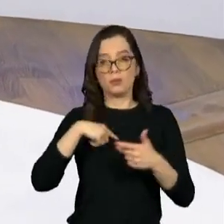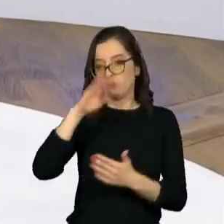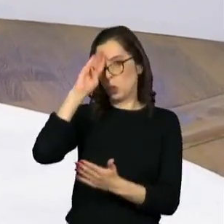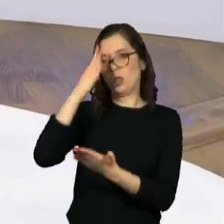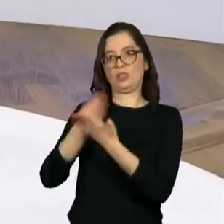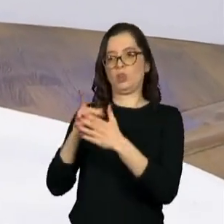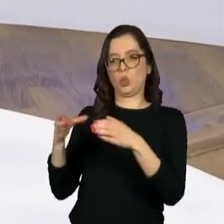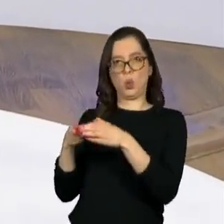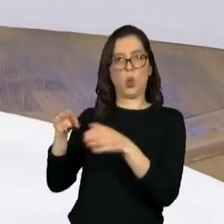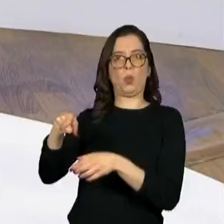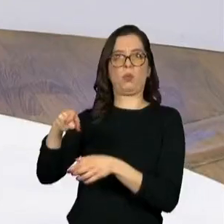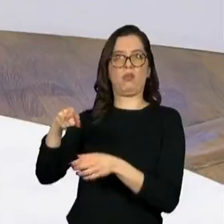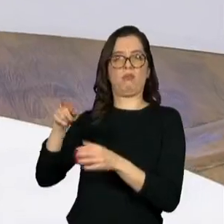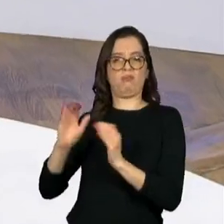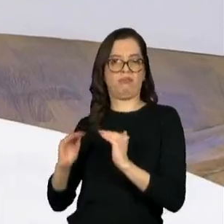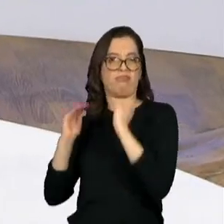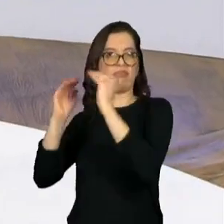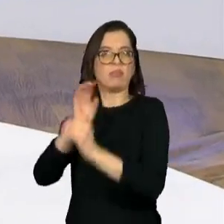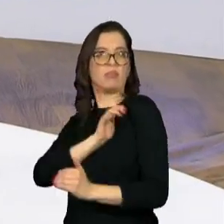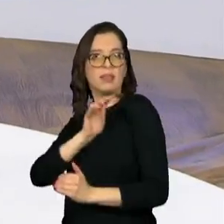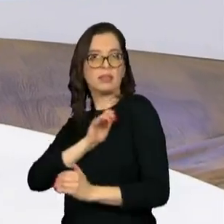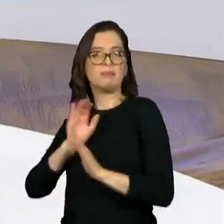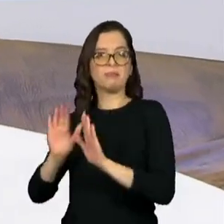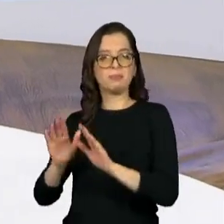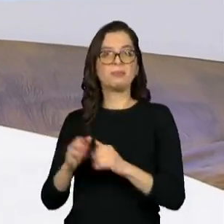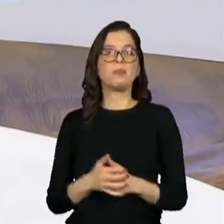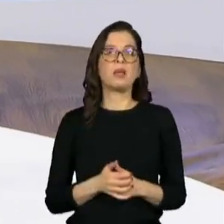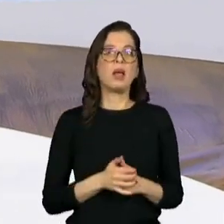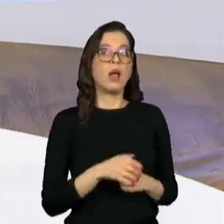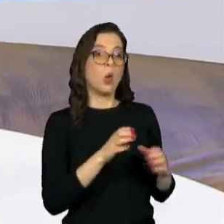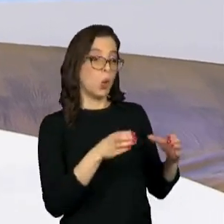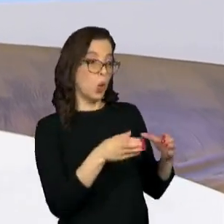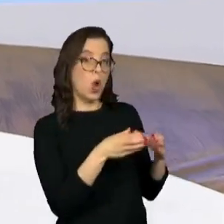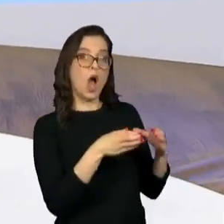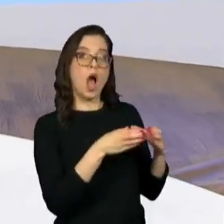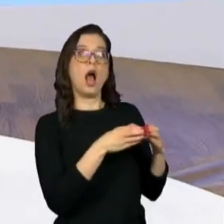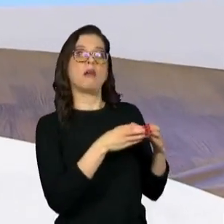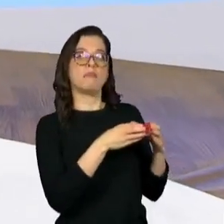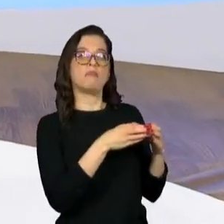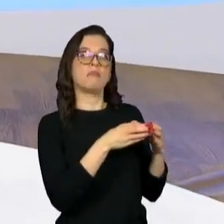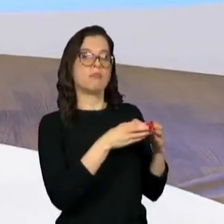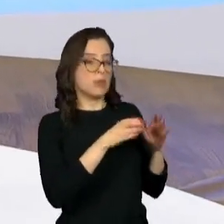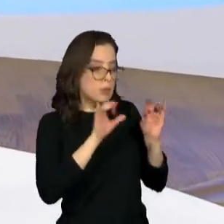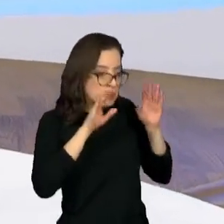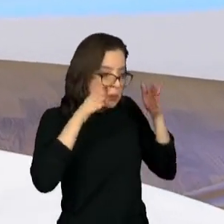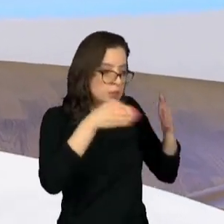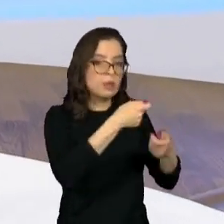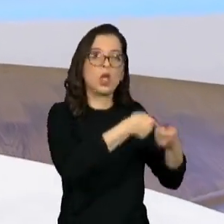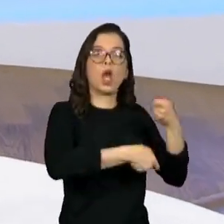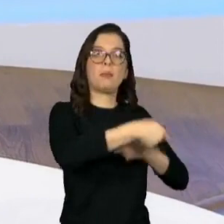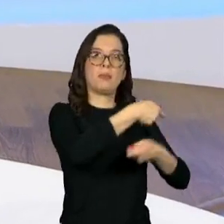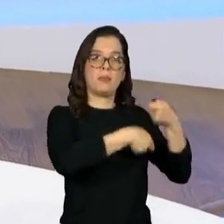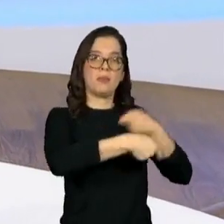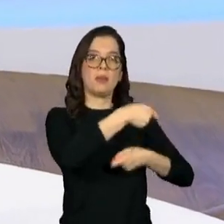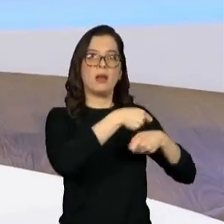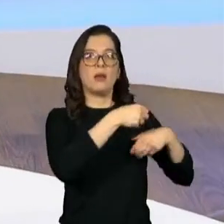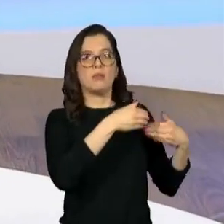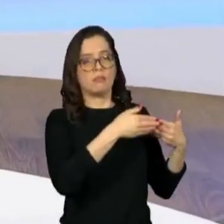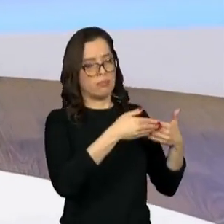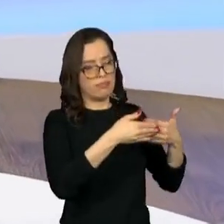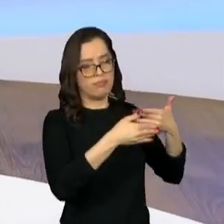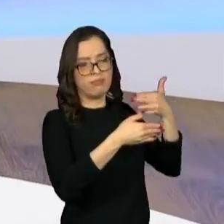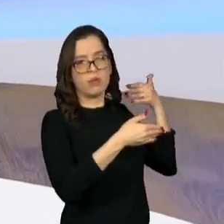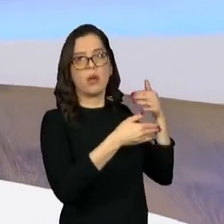the discrediting of elites, credentialed elites, especially economists, during the era